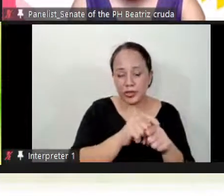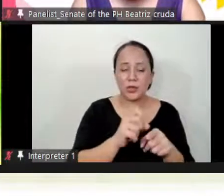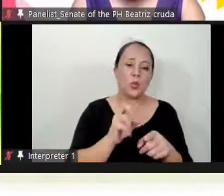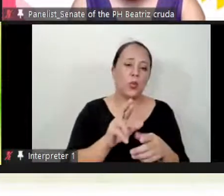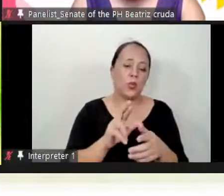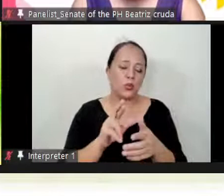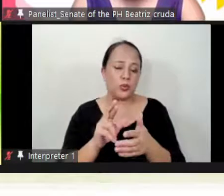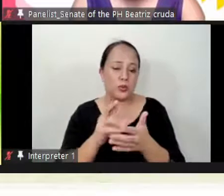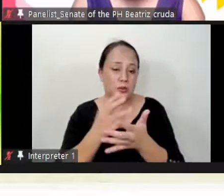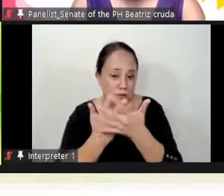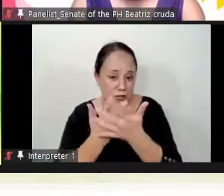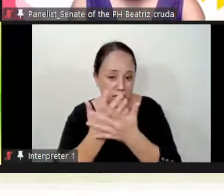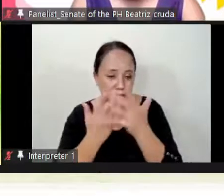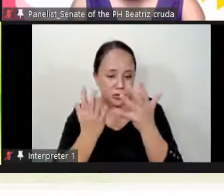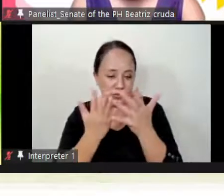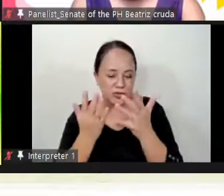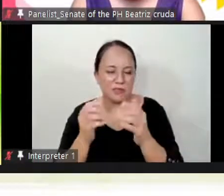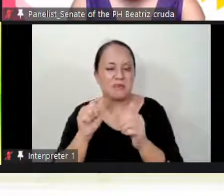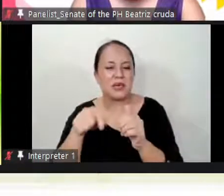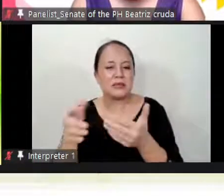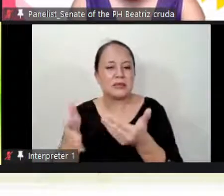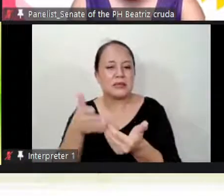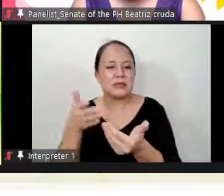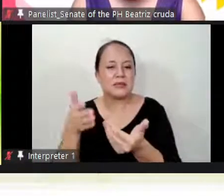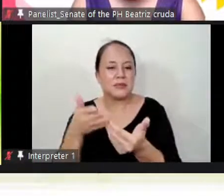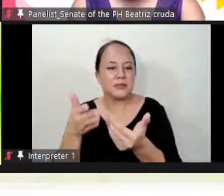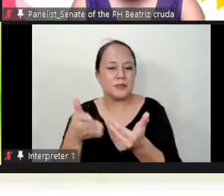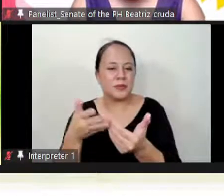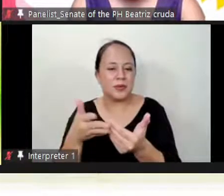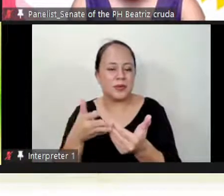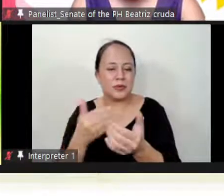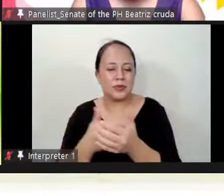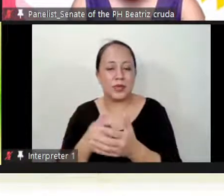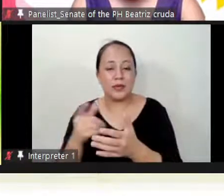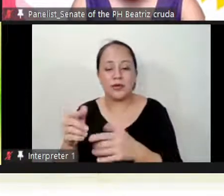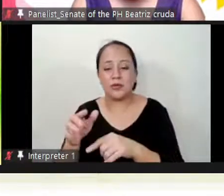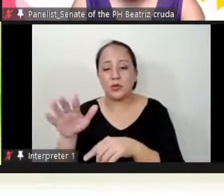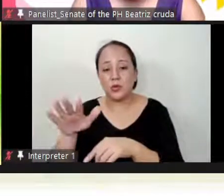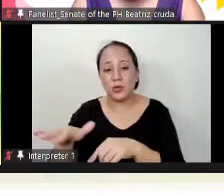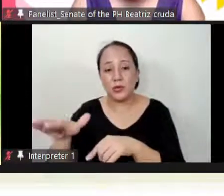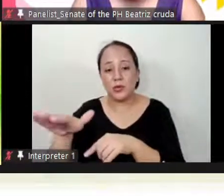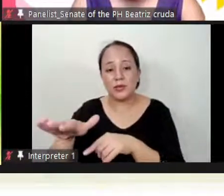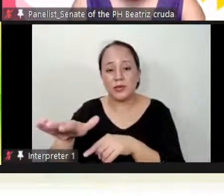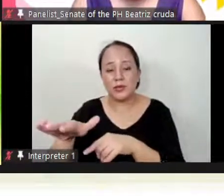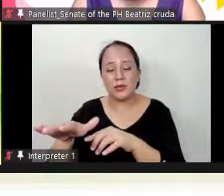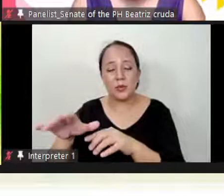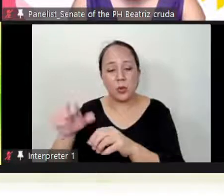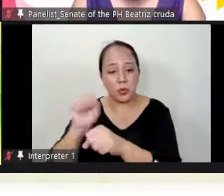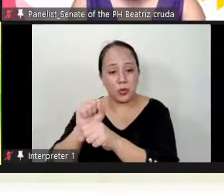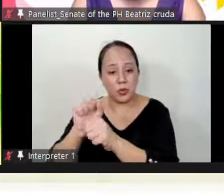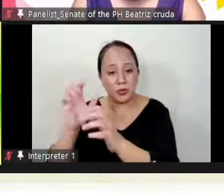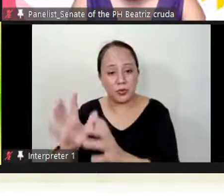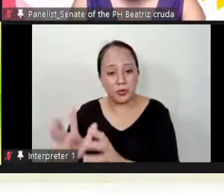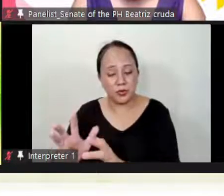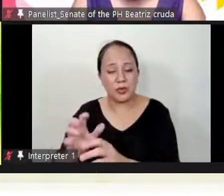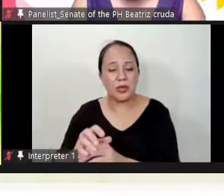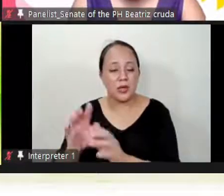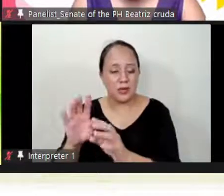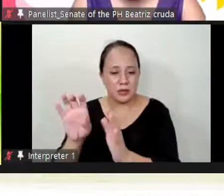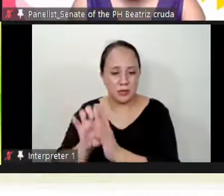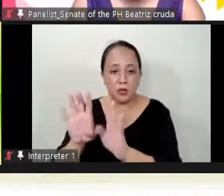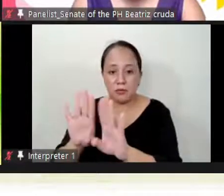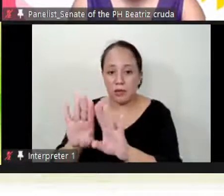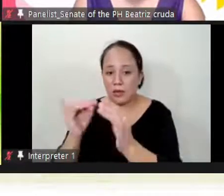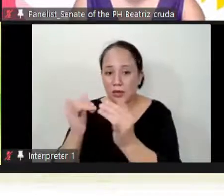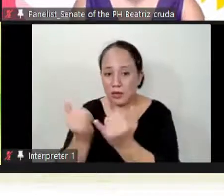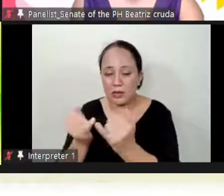services that even our rural health units or workers in the barangay